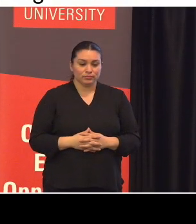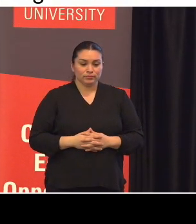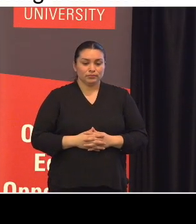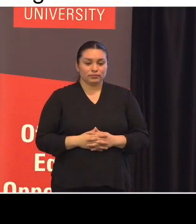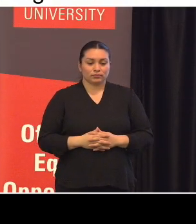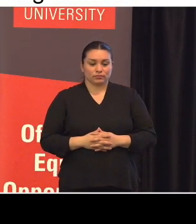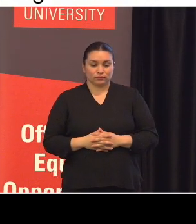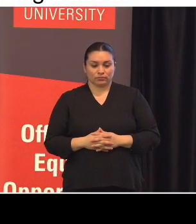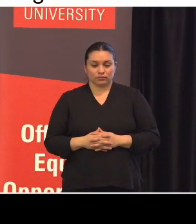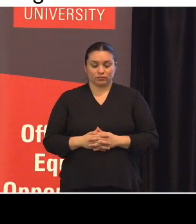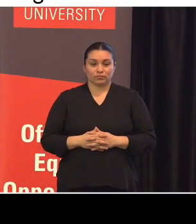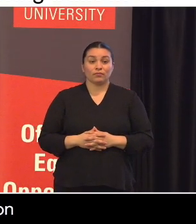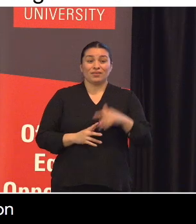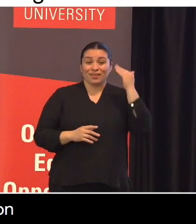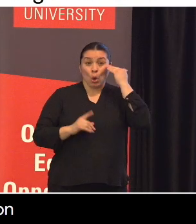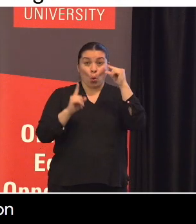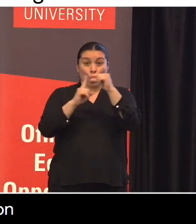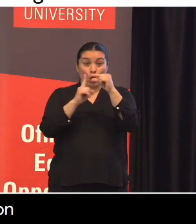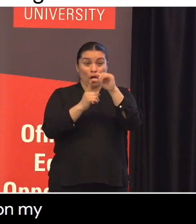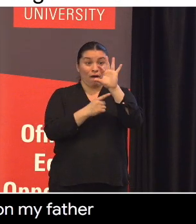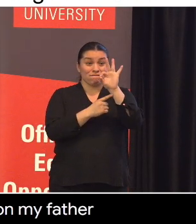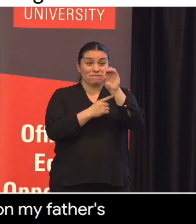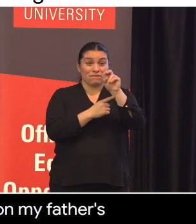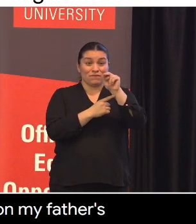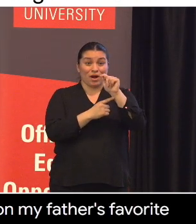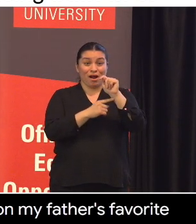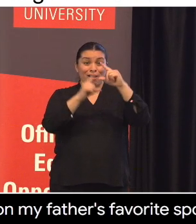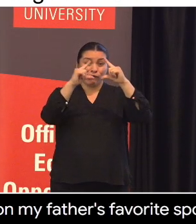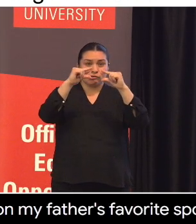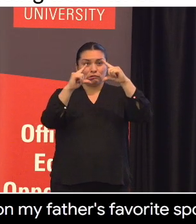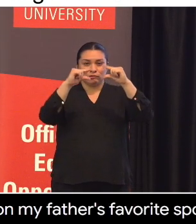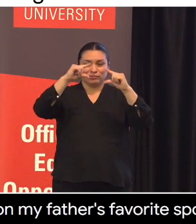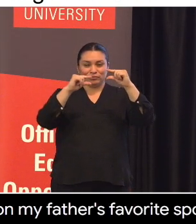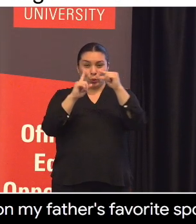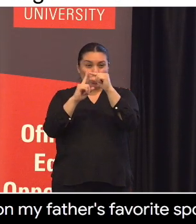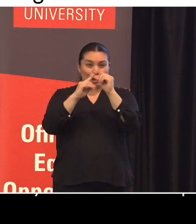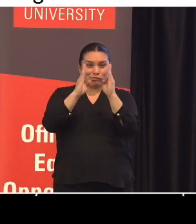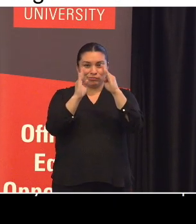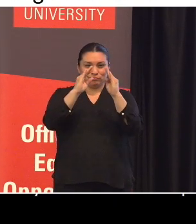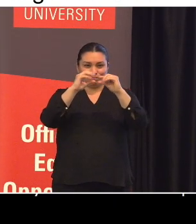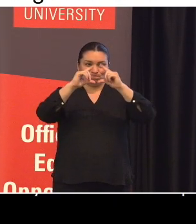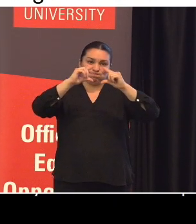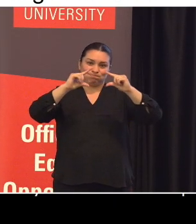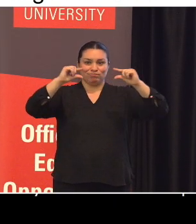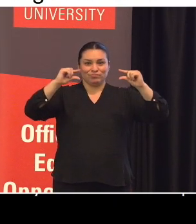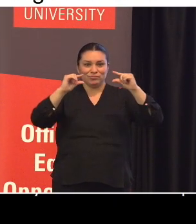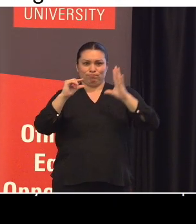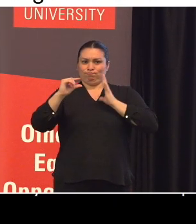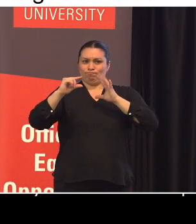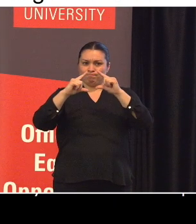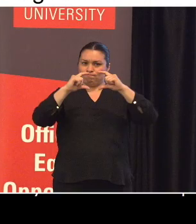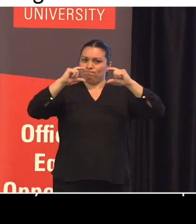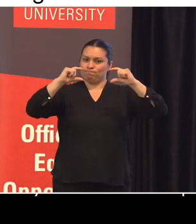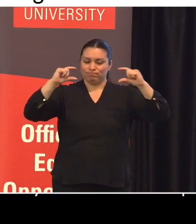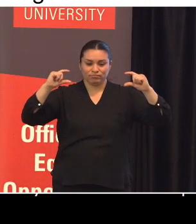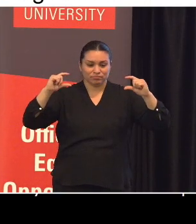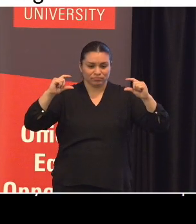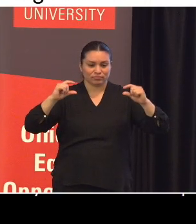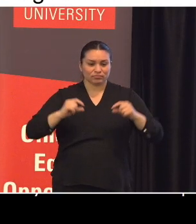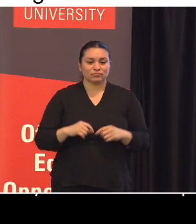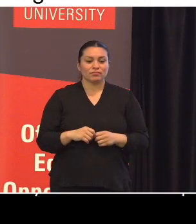or fonts that look like a cartoon. My father's favorite font is still Comic Sans. I swear. I